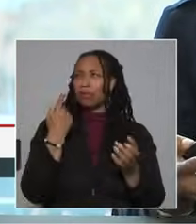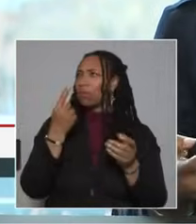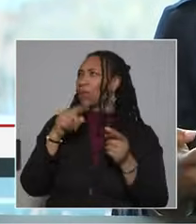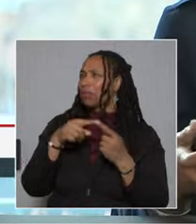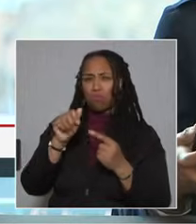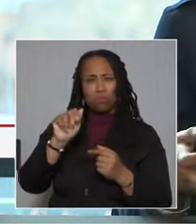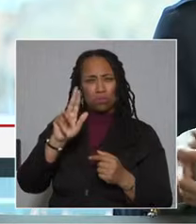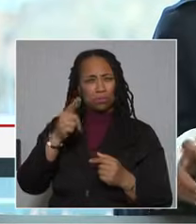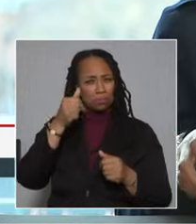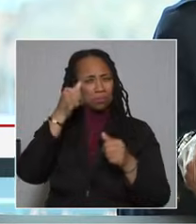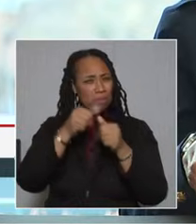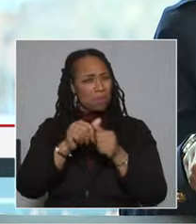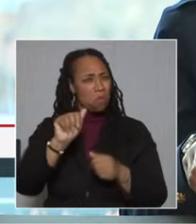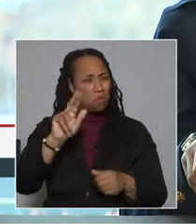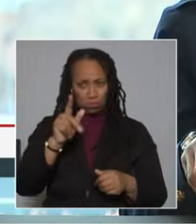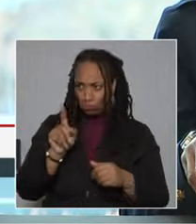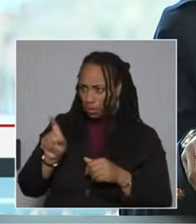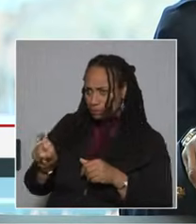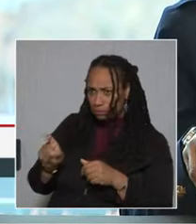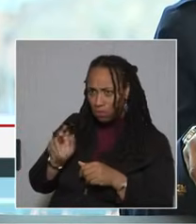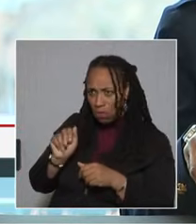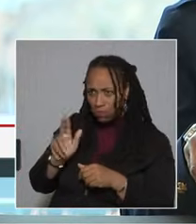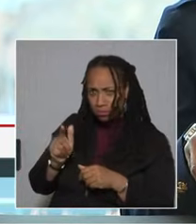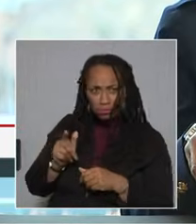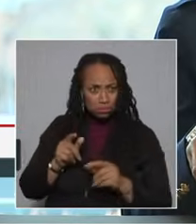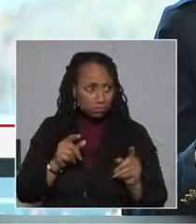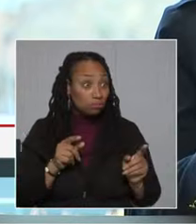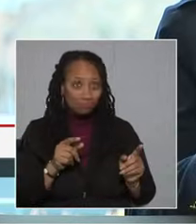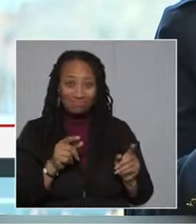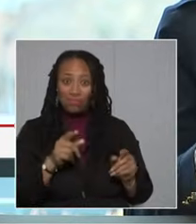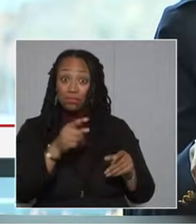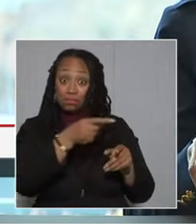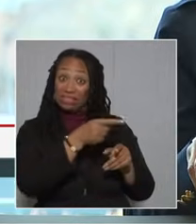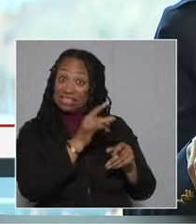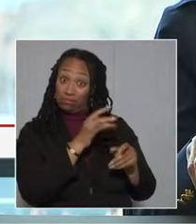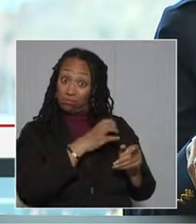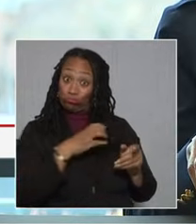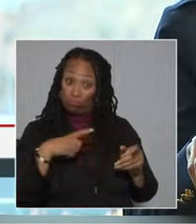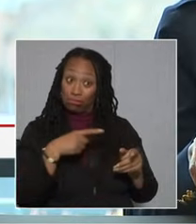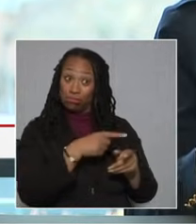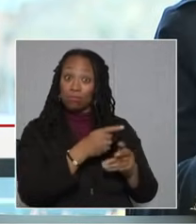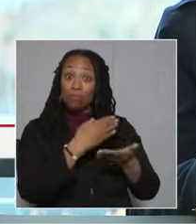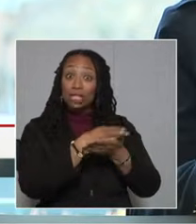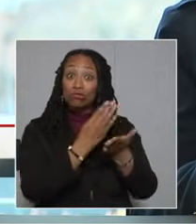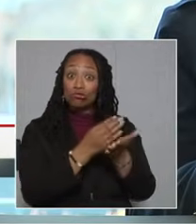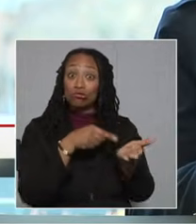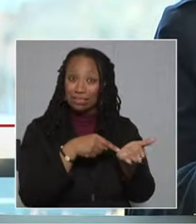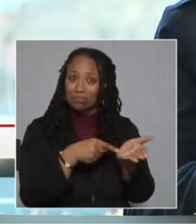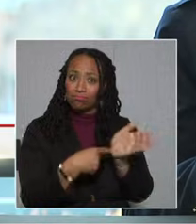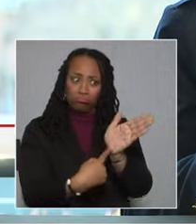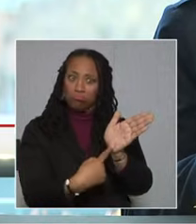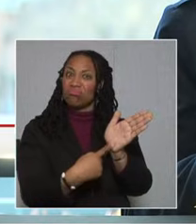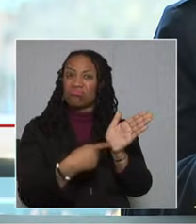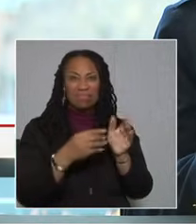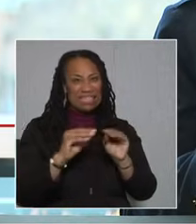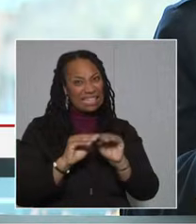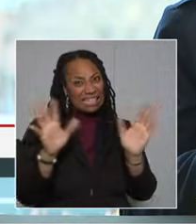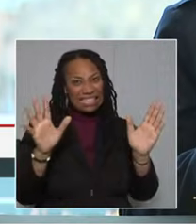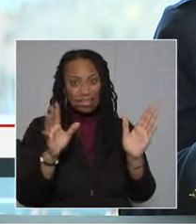I'm assuming that they laid out their budget priorities in the budget. Sorry, I meant for FY27.